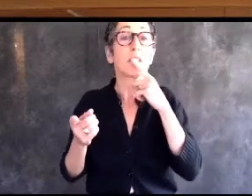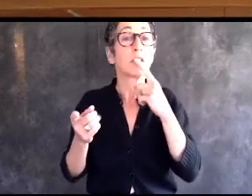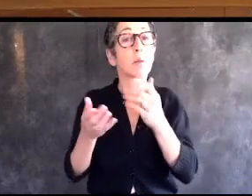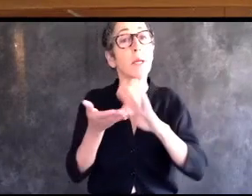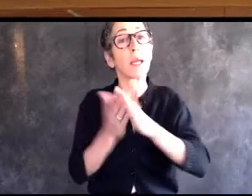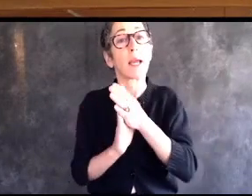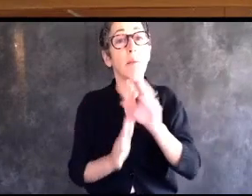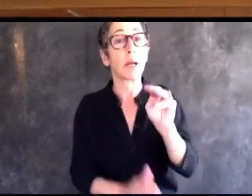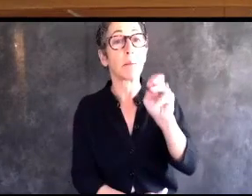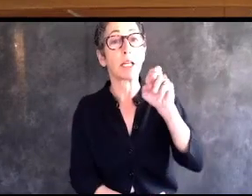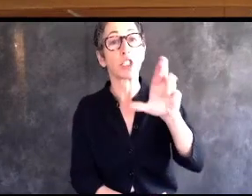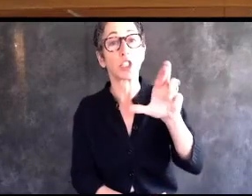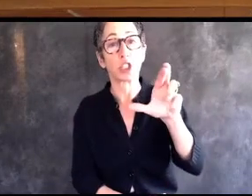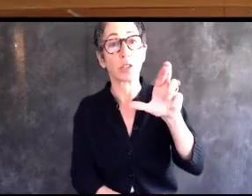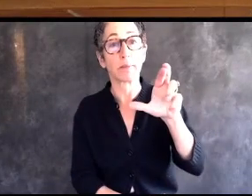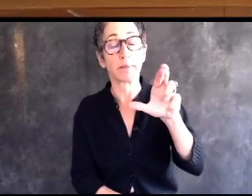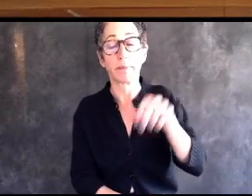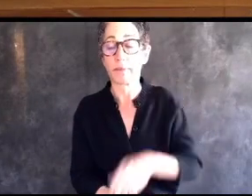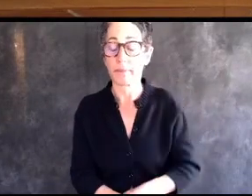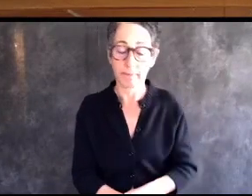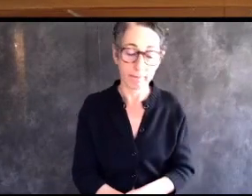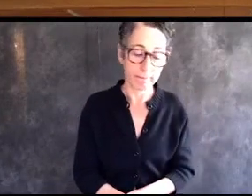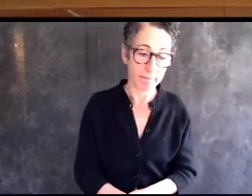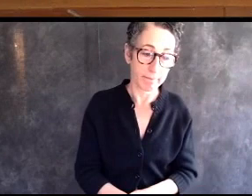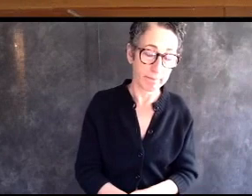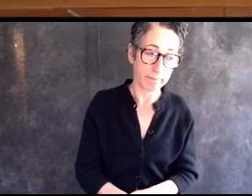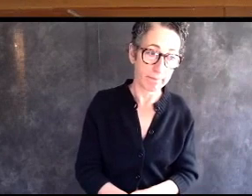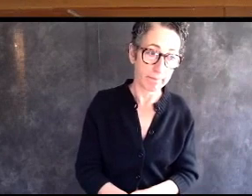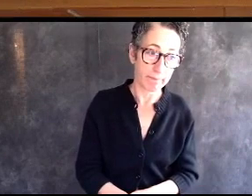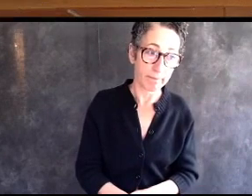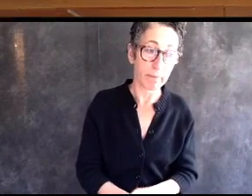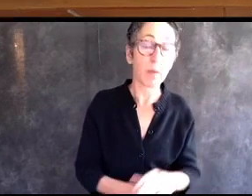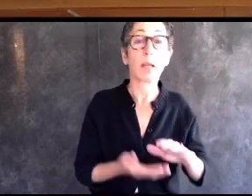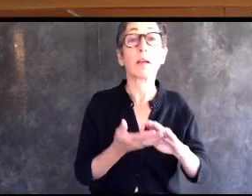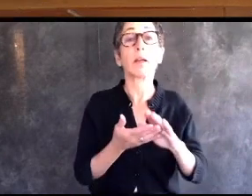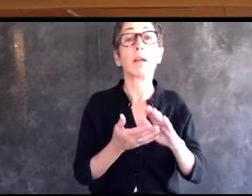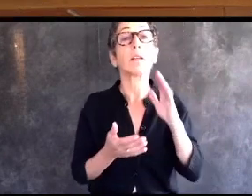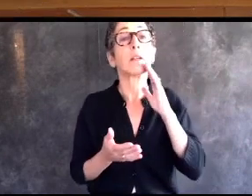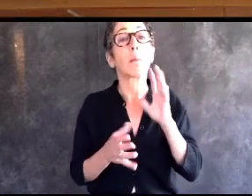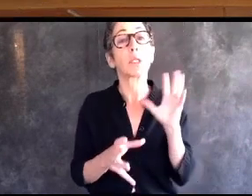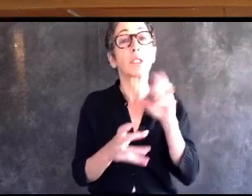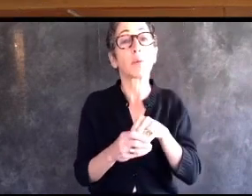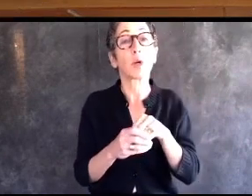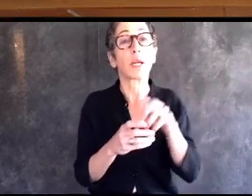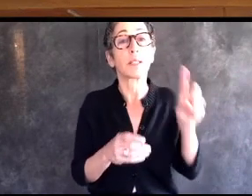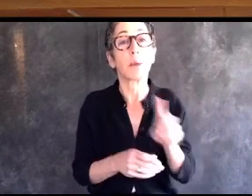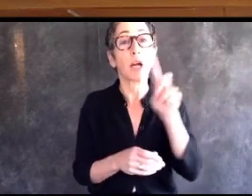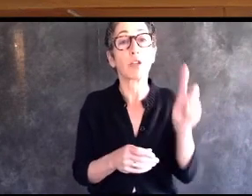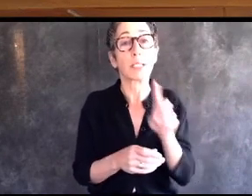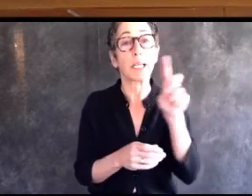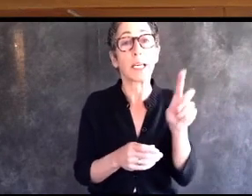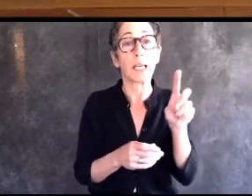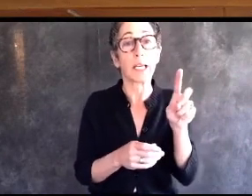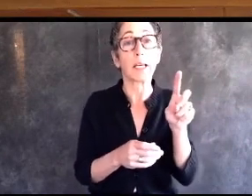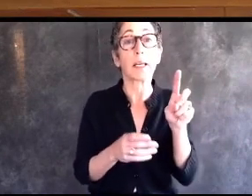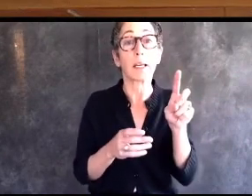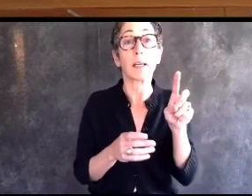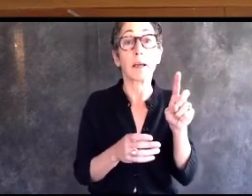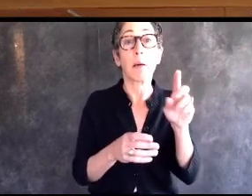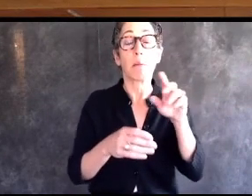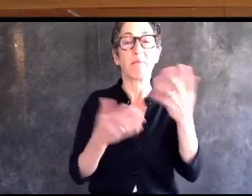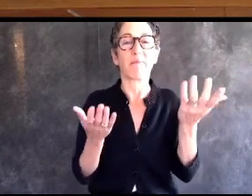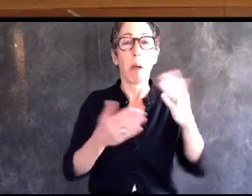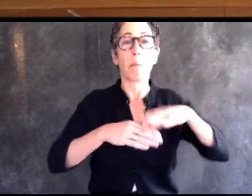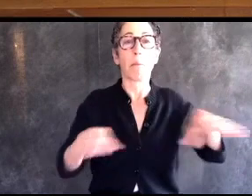herself. She helped to develop participatory democracy platforms such as VTaiwan and Join, bringing